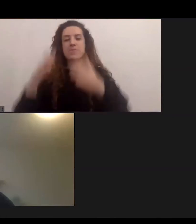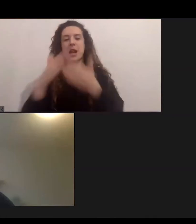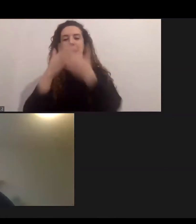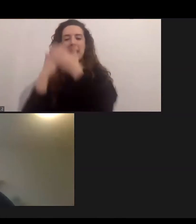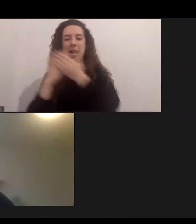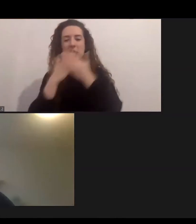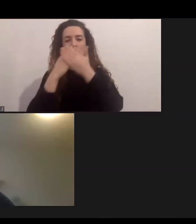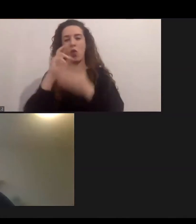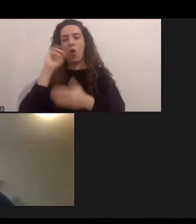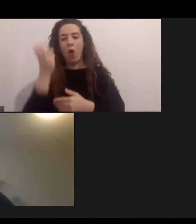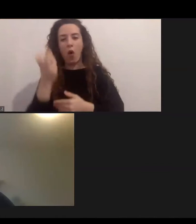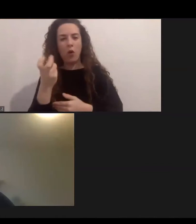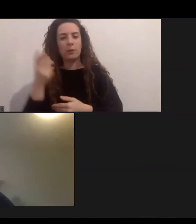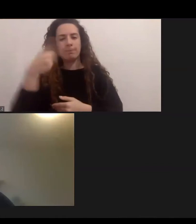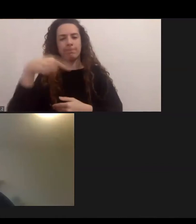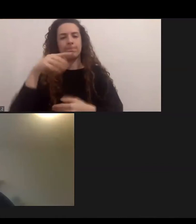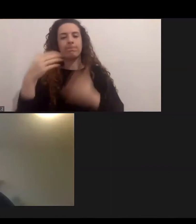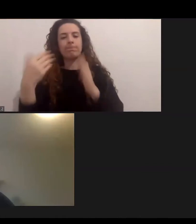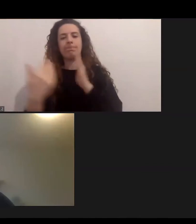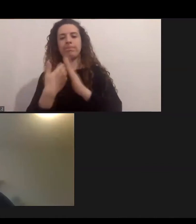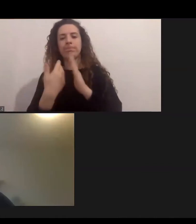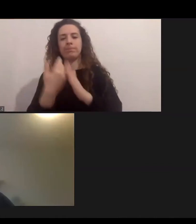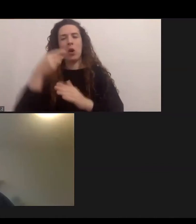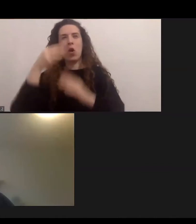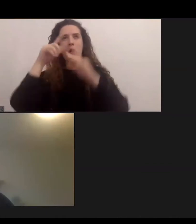the way that is really